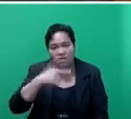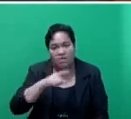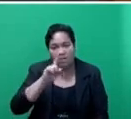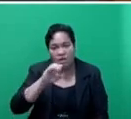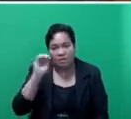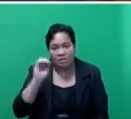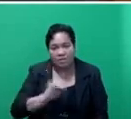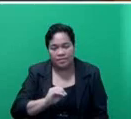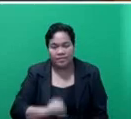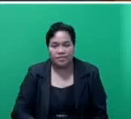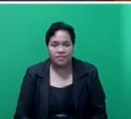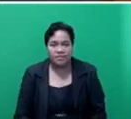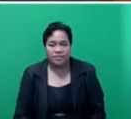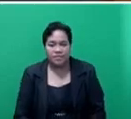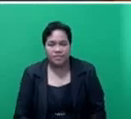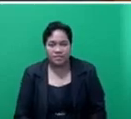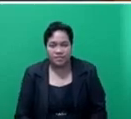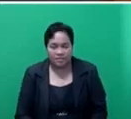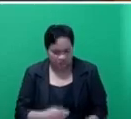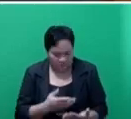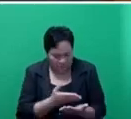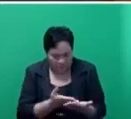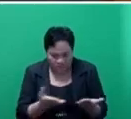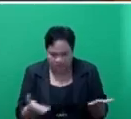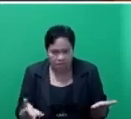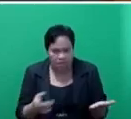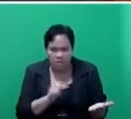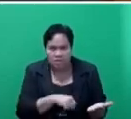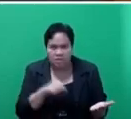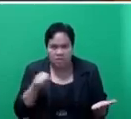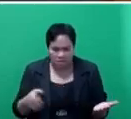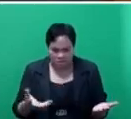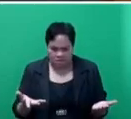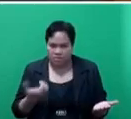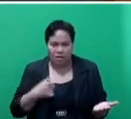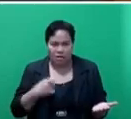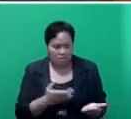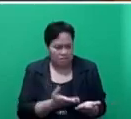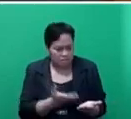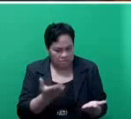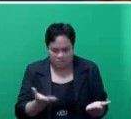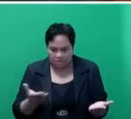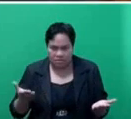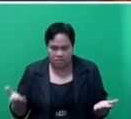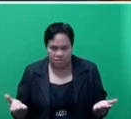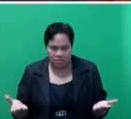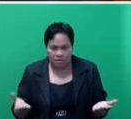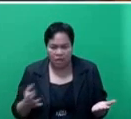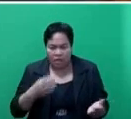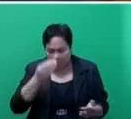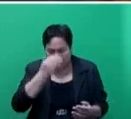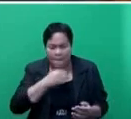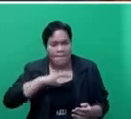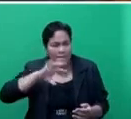71%. This is a very serious concern to us, Honourable Speaker, and we believe every effort must